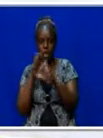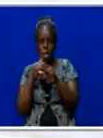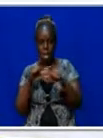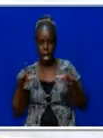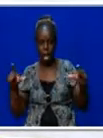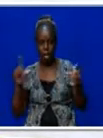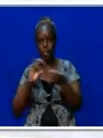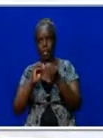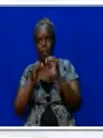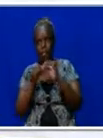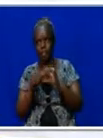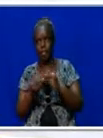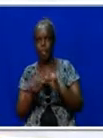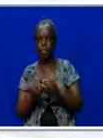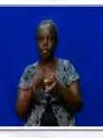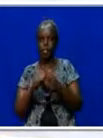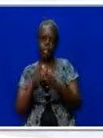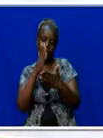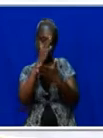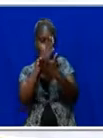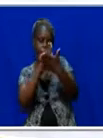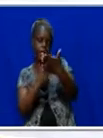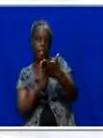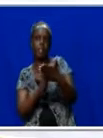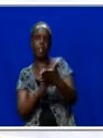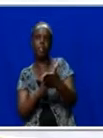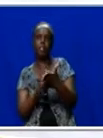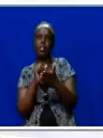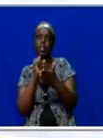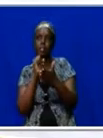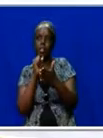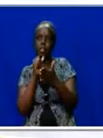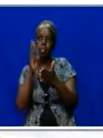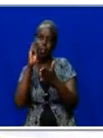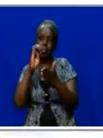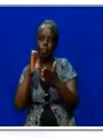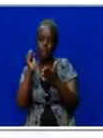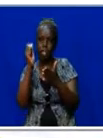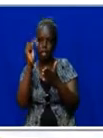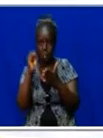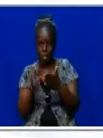large numbers, then the median does not, the mean